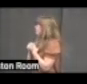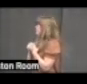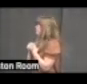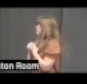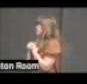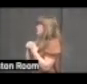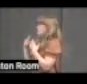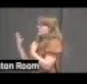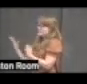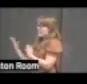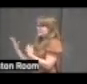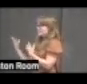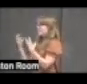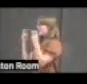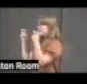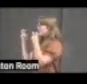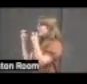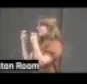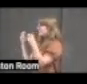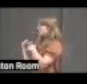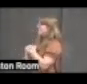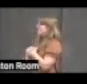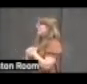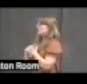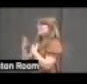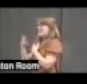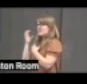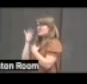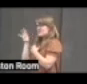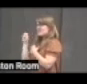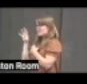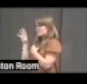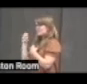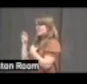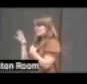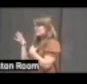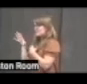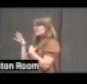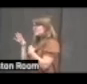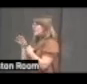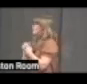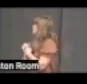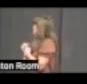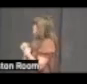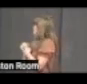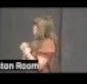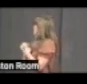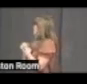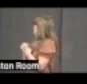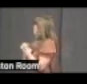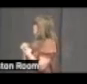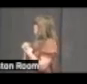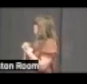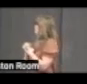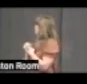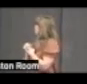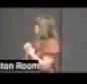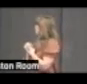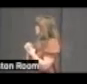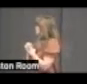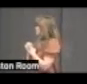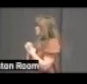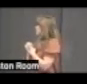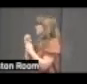it's a stress because they're in an uncomfortable situation. Dogs yawn when they're kind of stressed out, or if